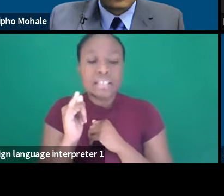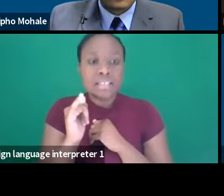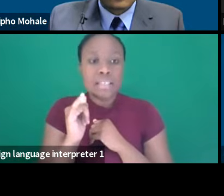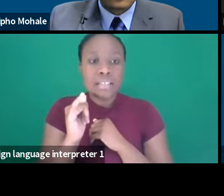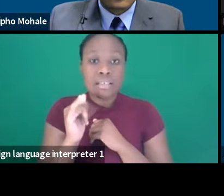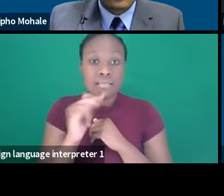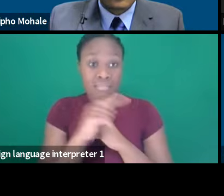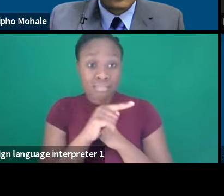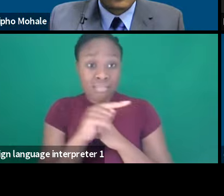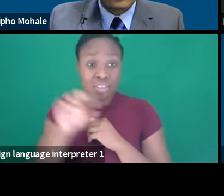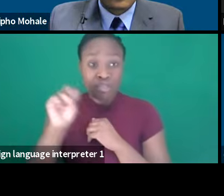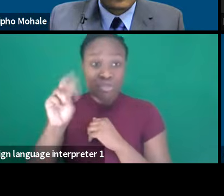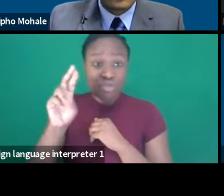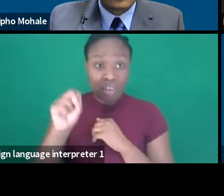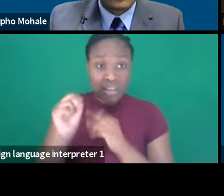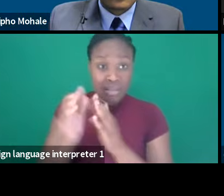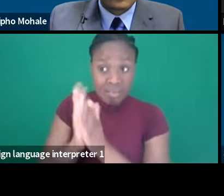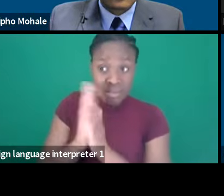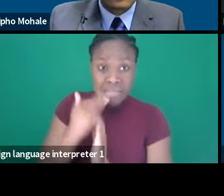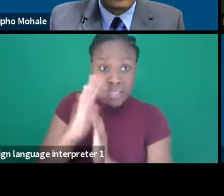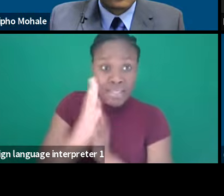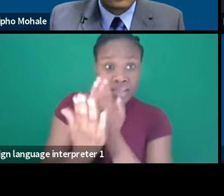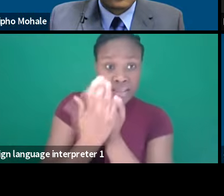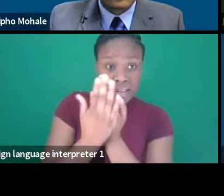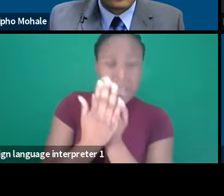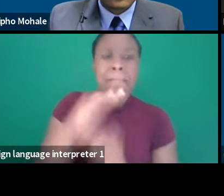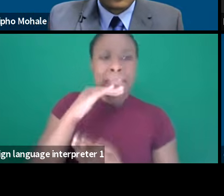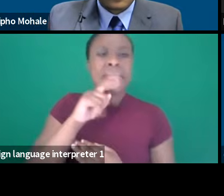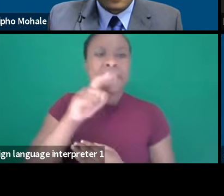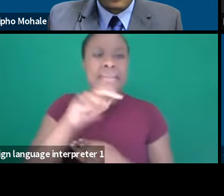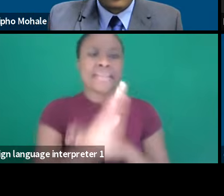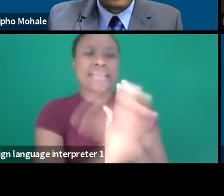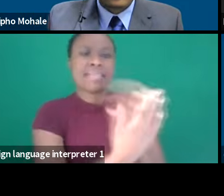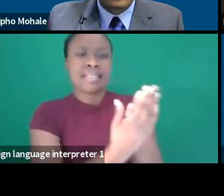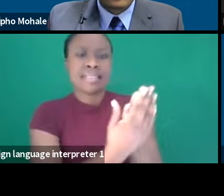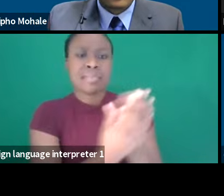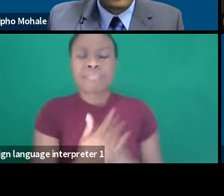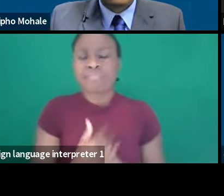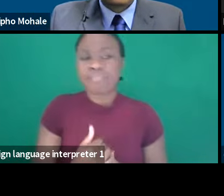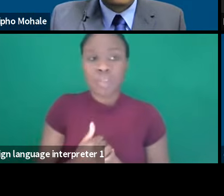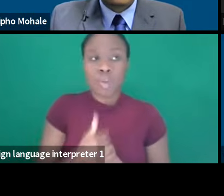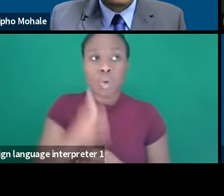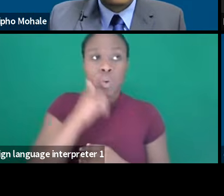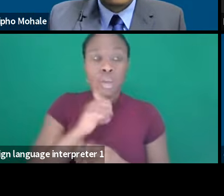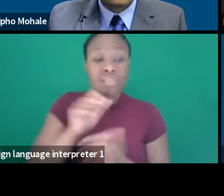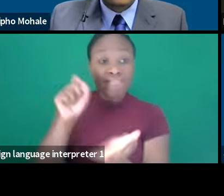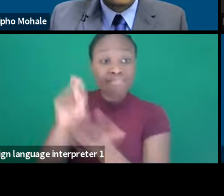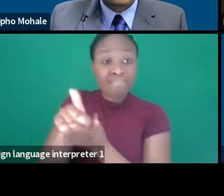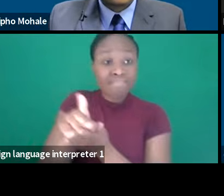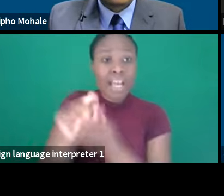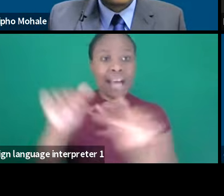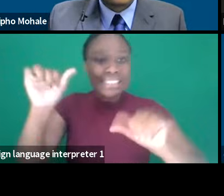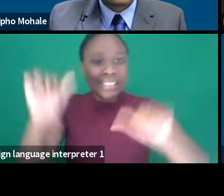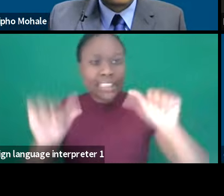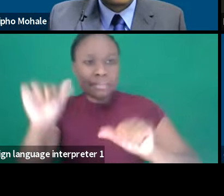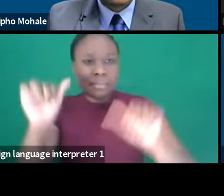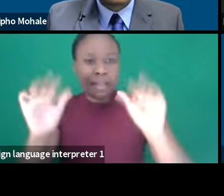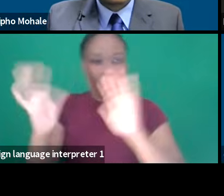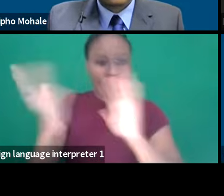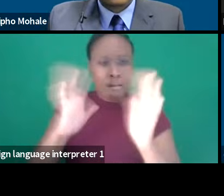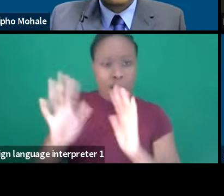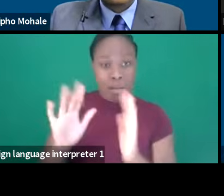those documents. When we issue you with a notice of assessment, we will stipulate if you are selected for